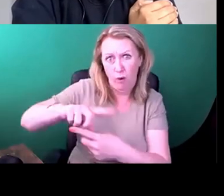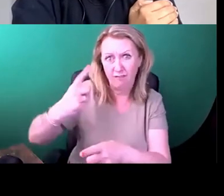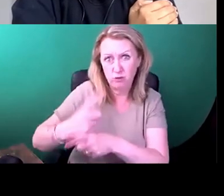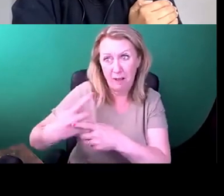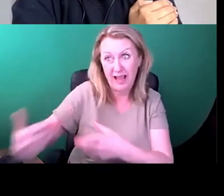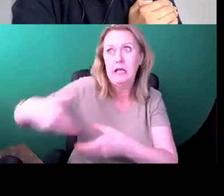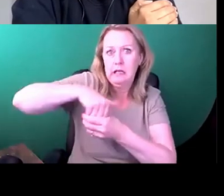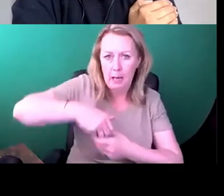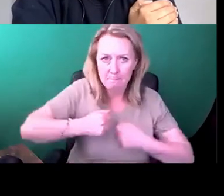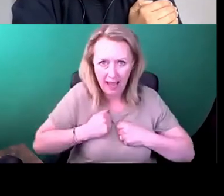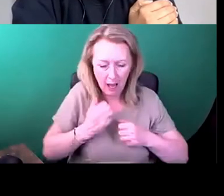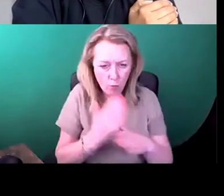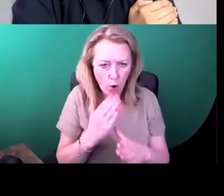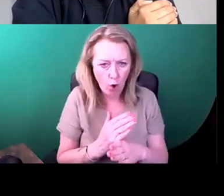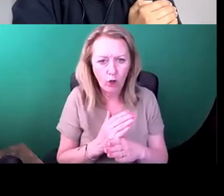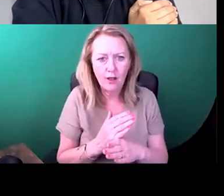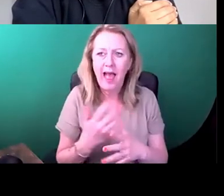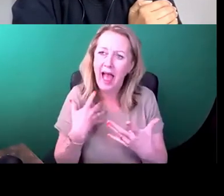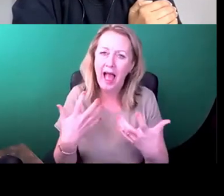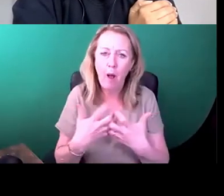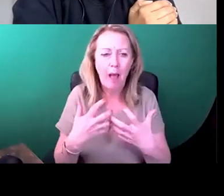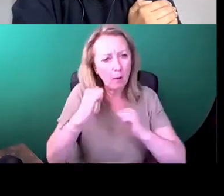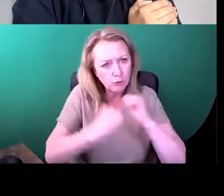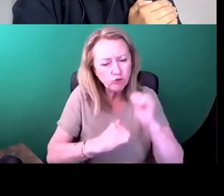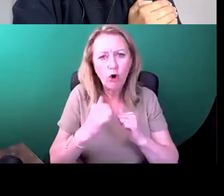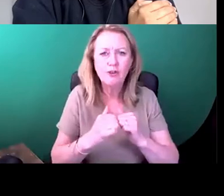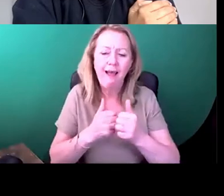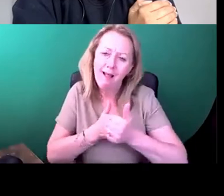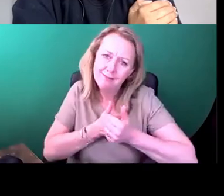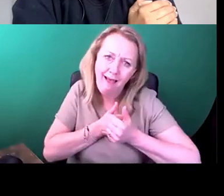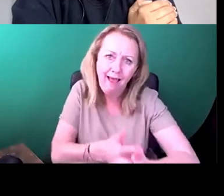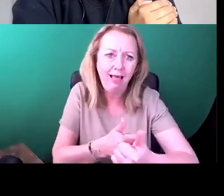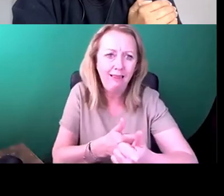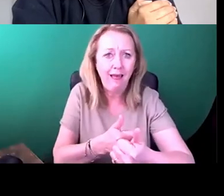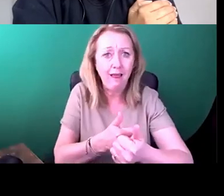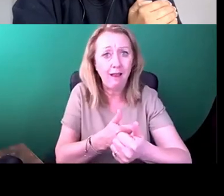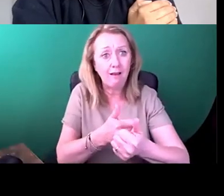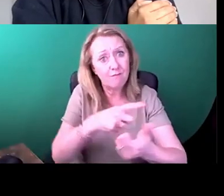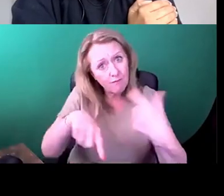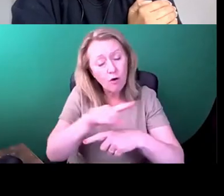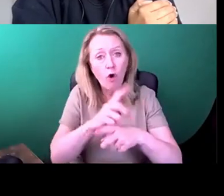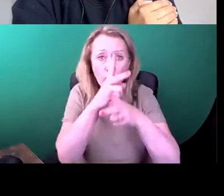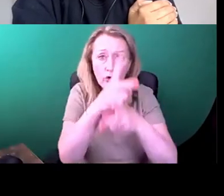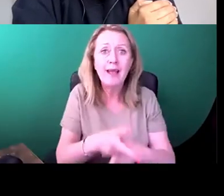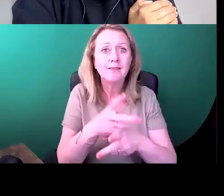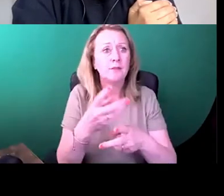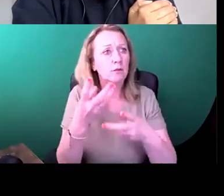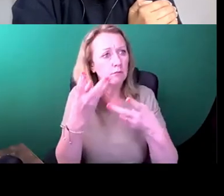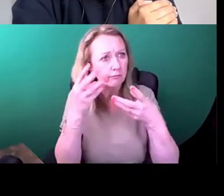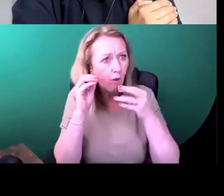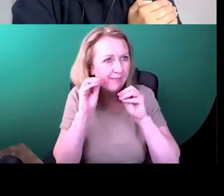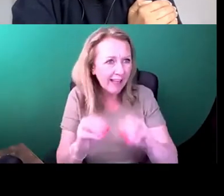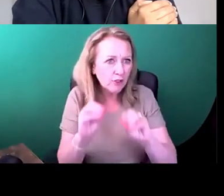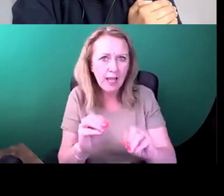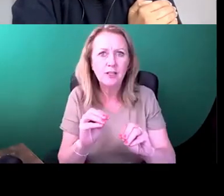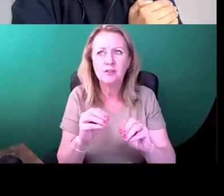and become a support structure and ally both to artists and cultural workers as both an educator and curator working within organisations